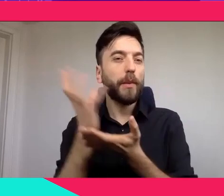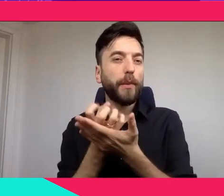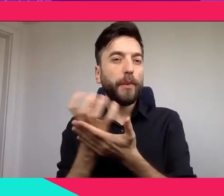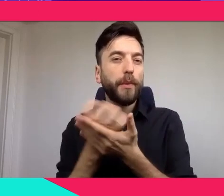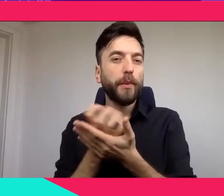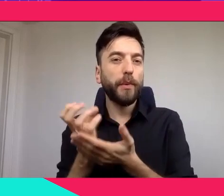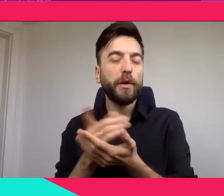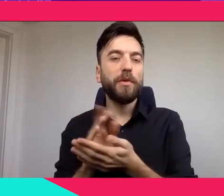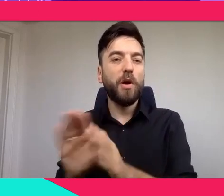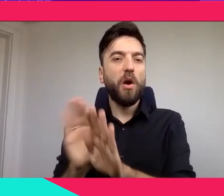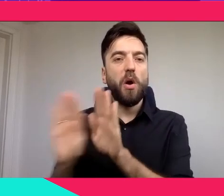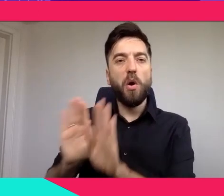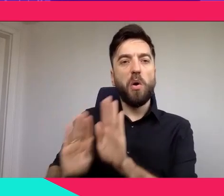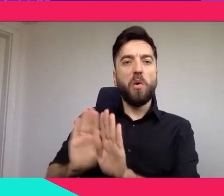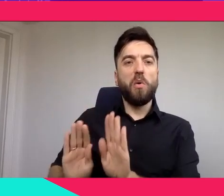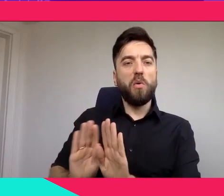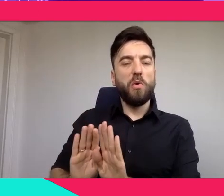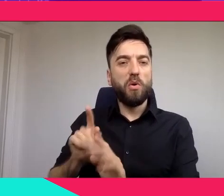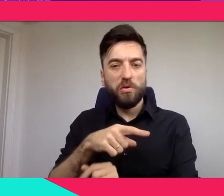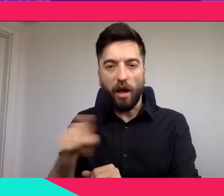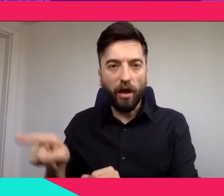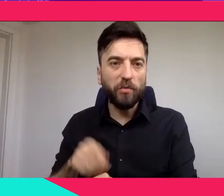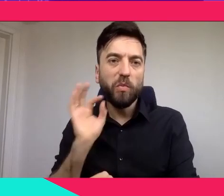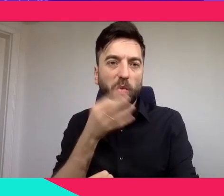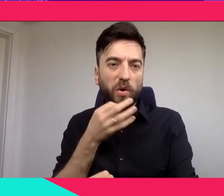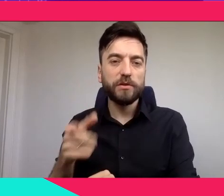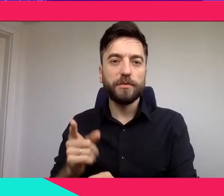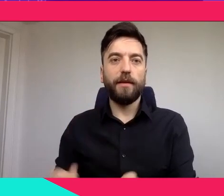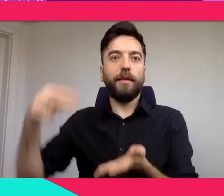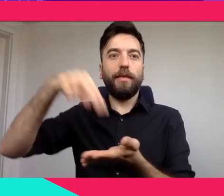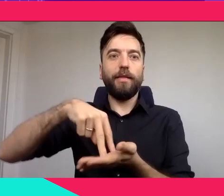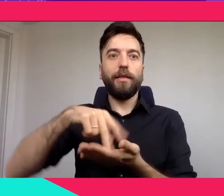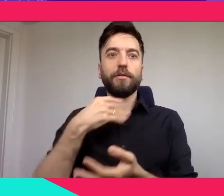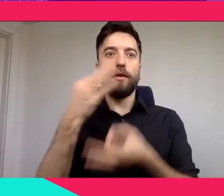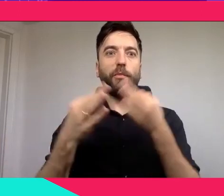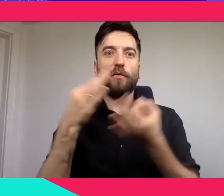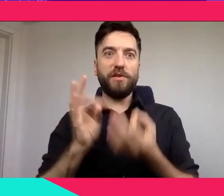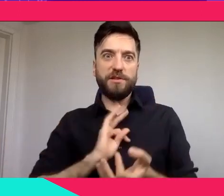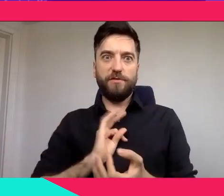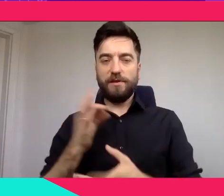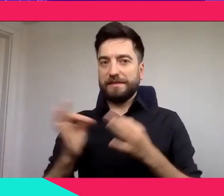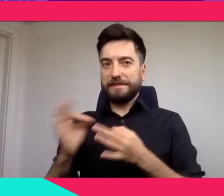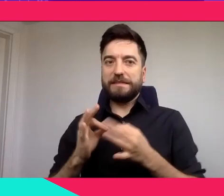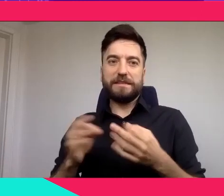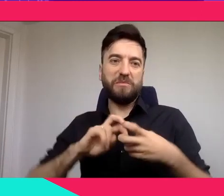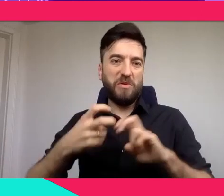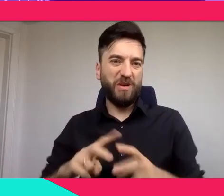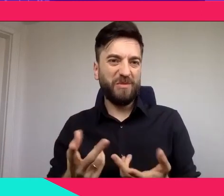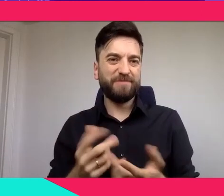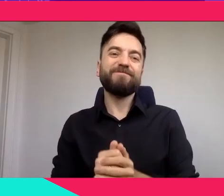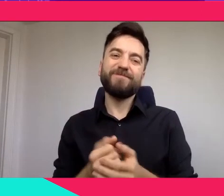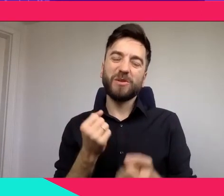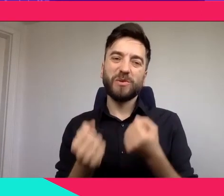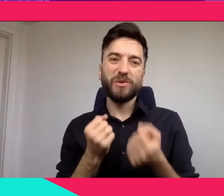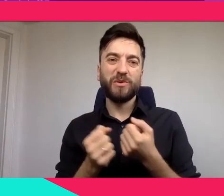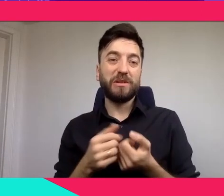very difficult tabooized life story in front of 100 strangers. So instead we had